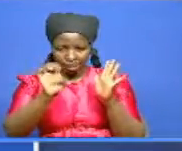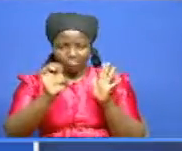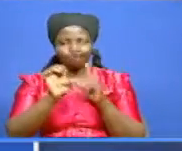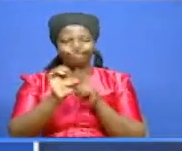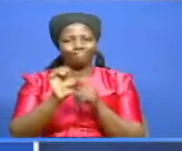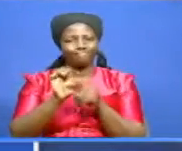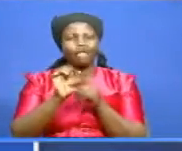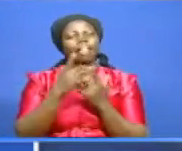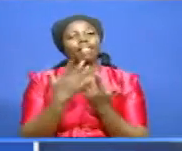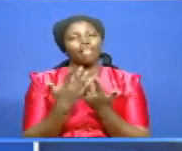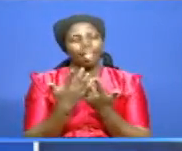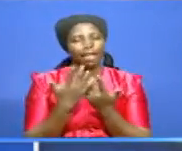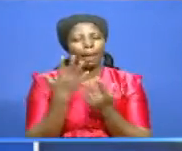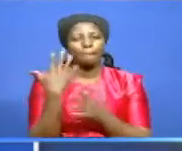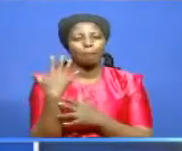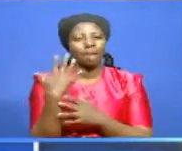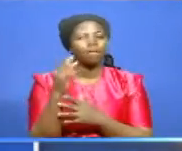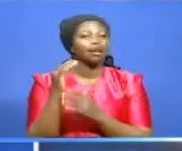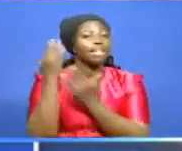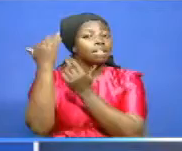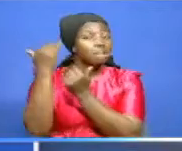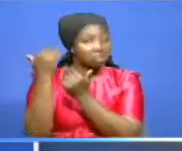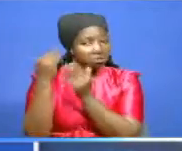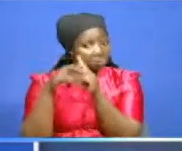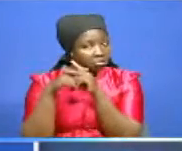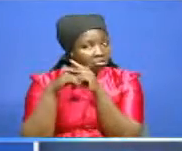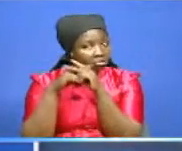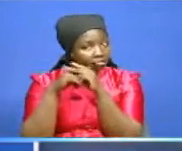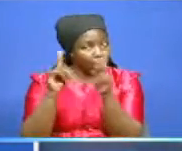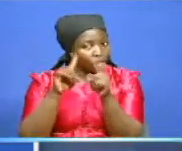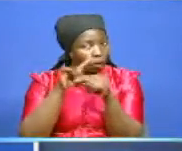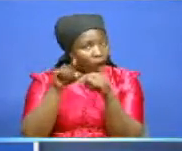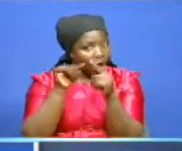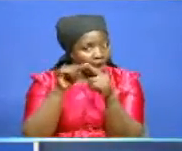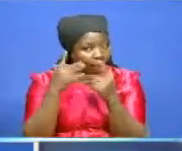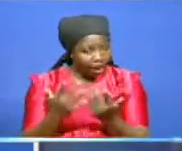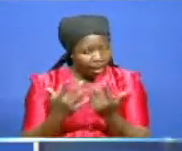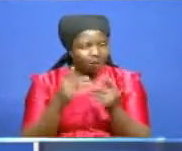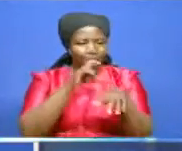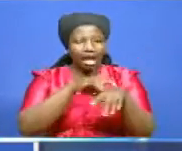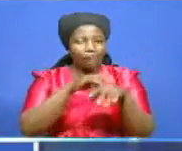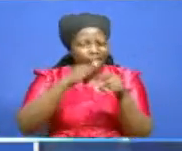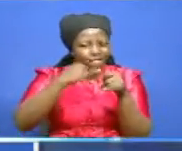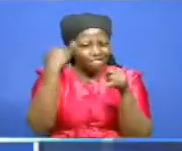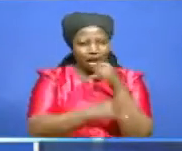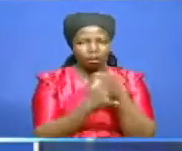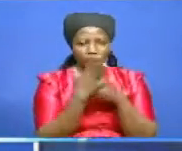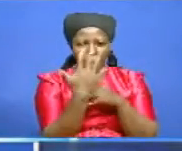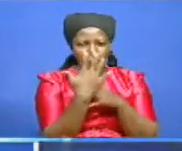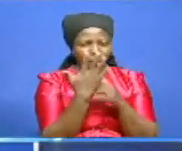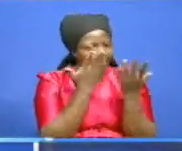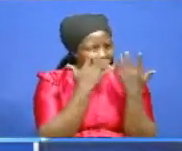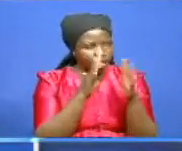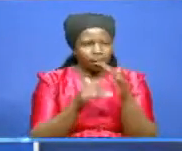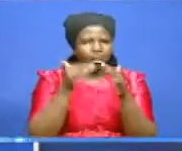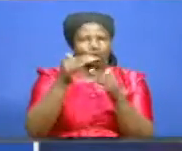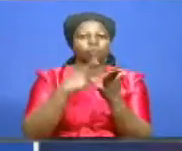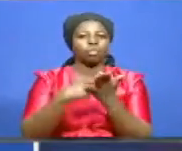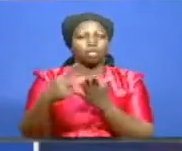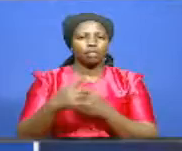Education Examination papers are expected to get underway as soon as the final paper is written next week.